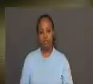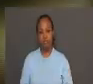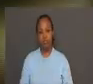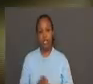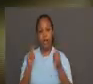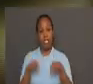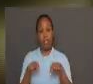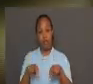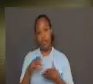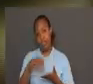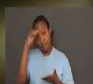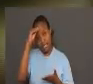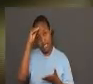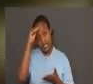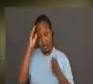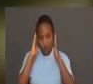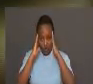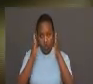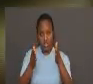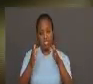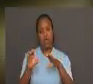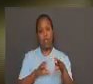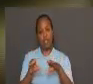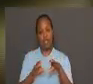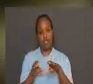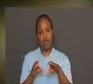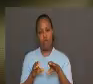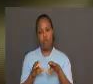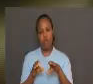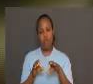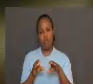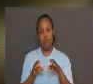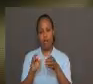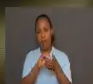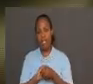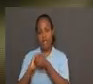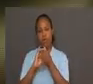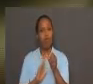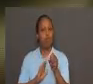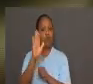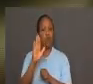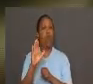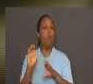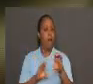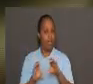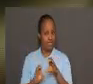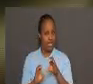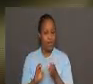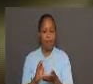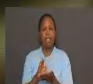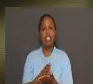In this lesson, we will focus on empowering the community through